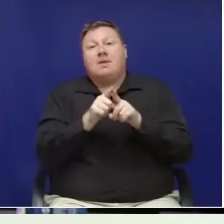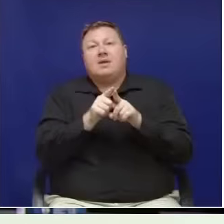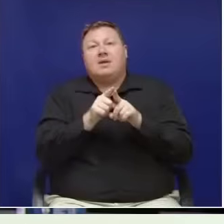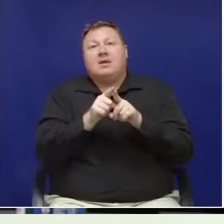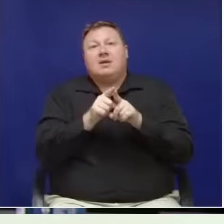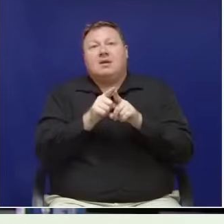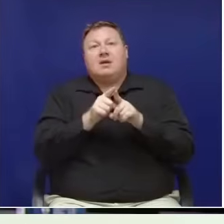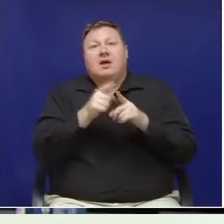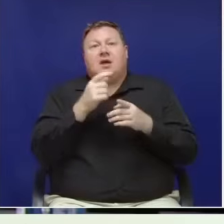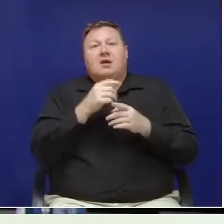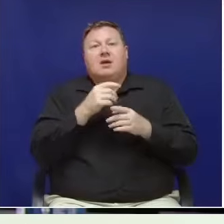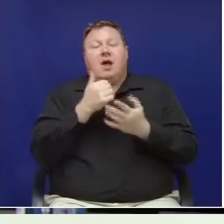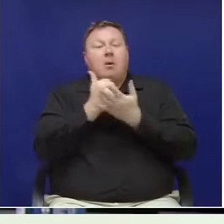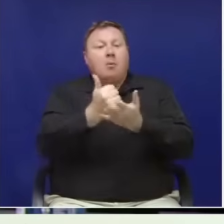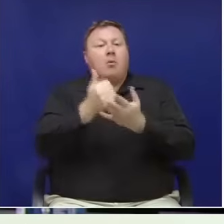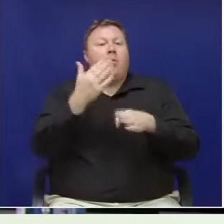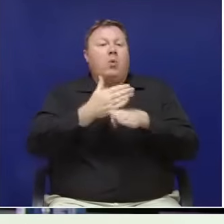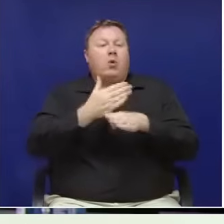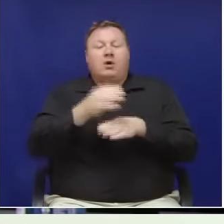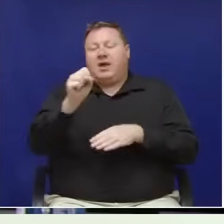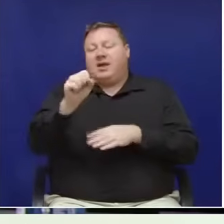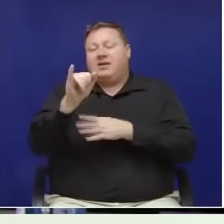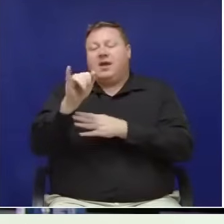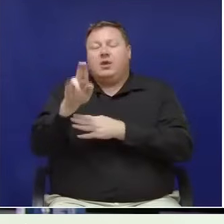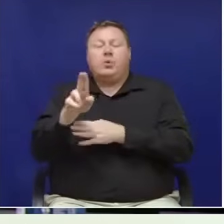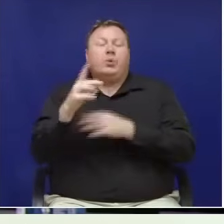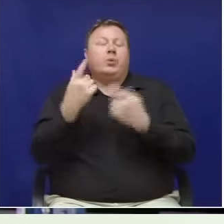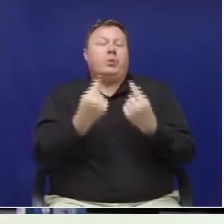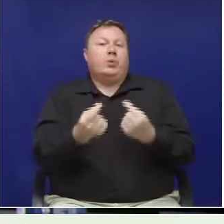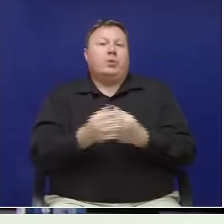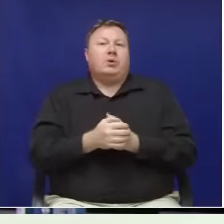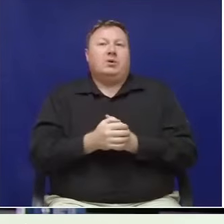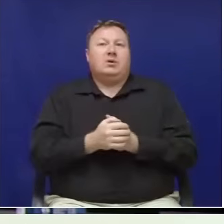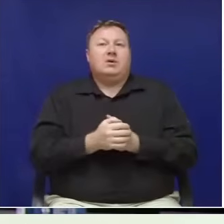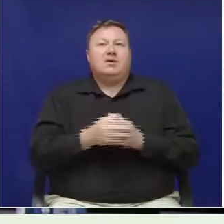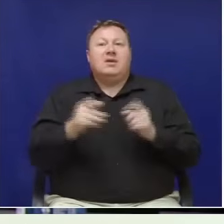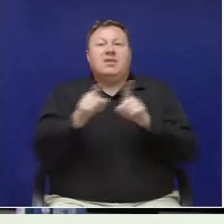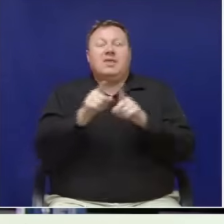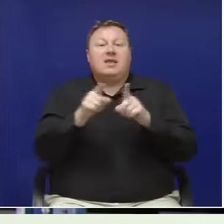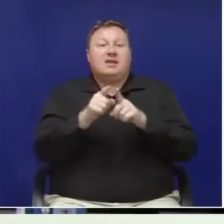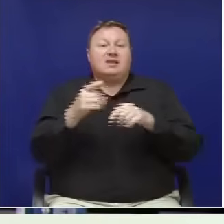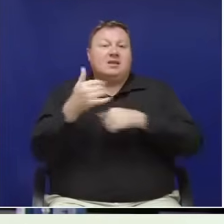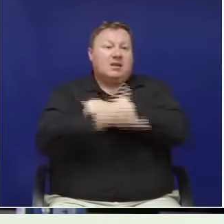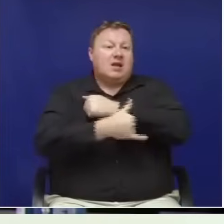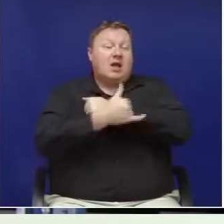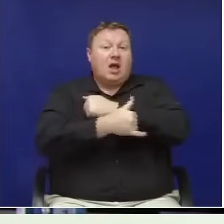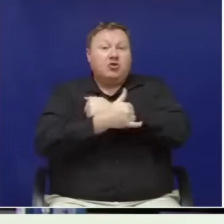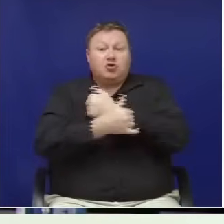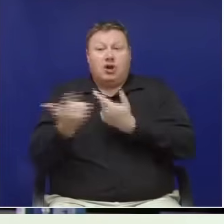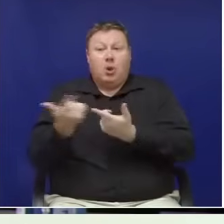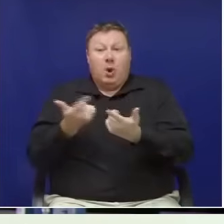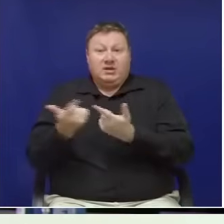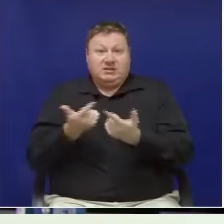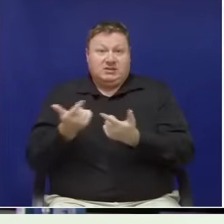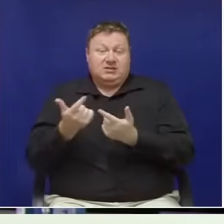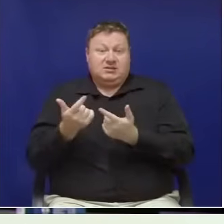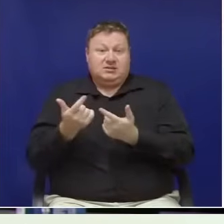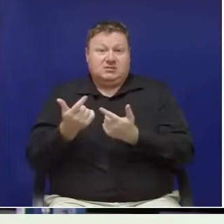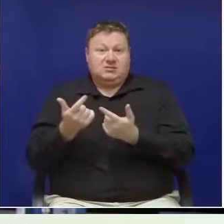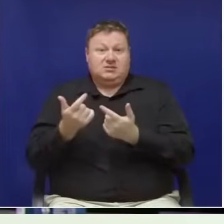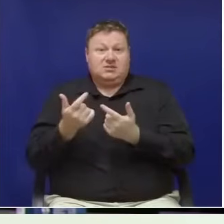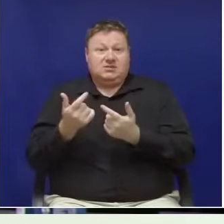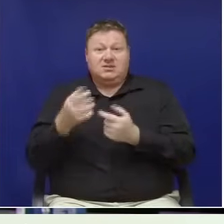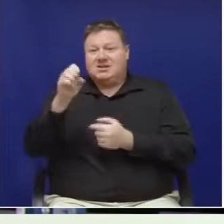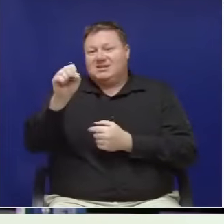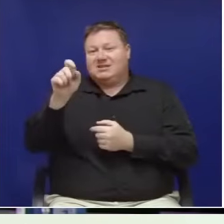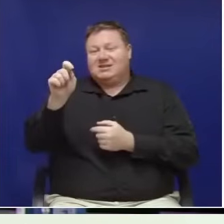within SIU and are fully absorbed. Then in the state attorneys, what we do, for example, you find that an employee